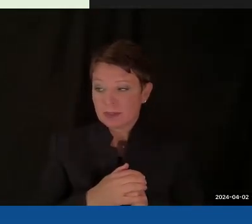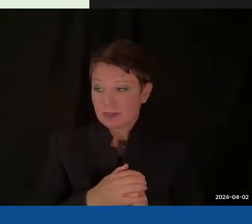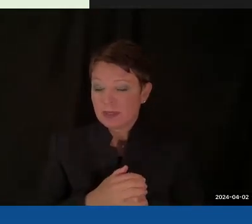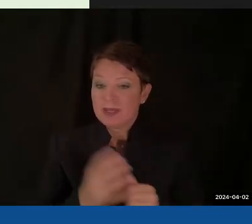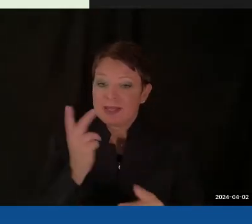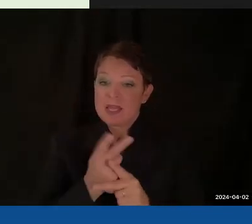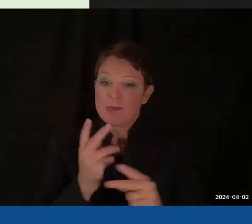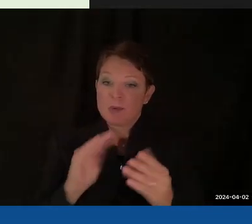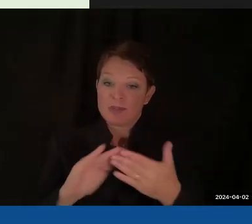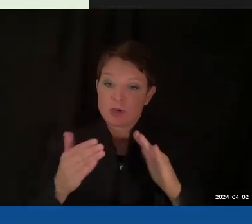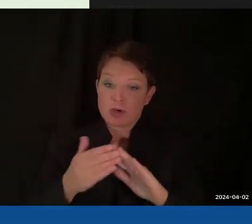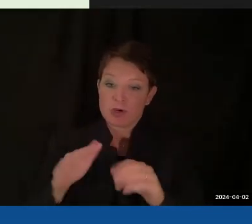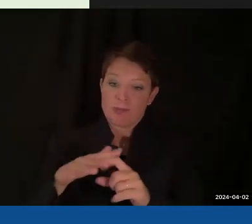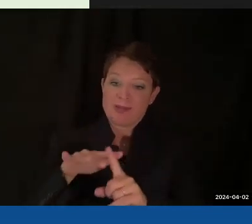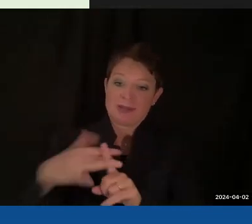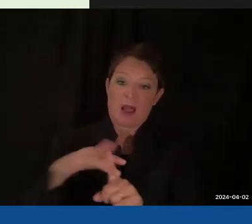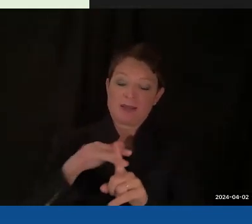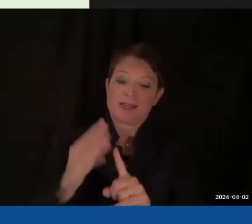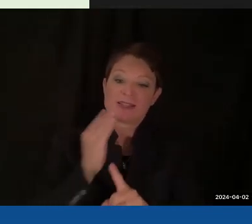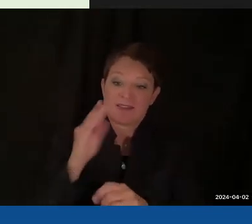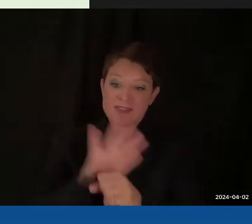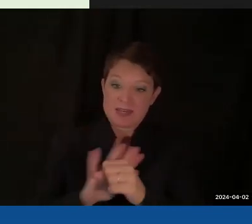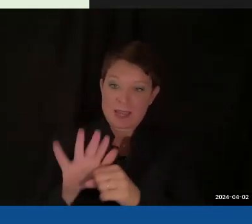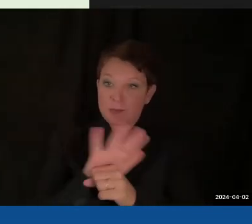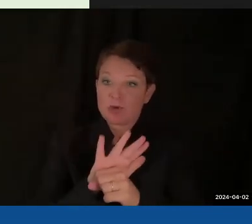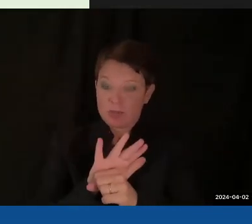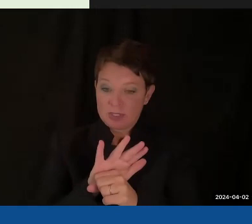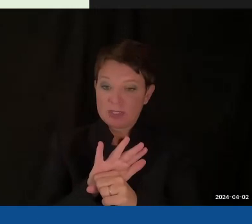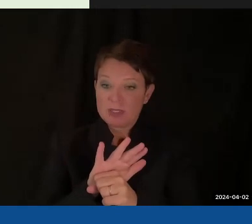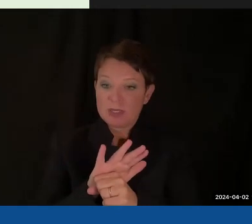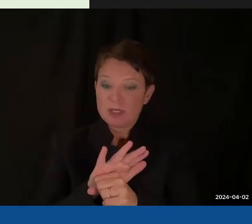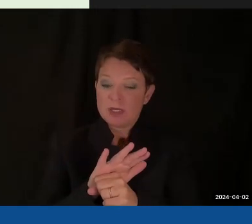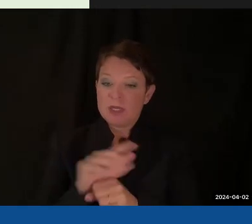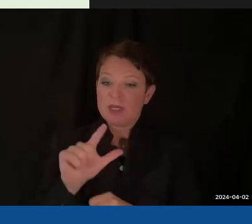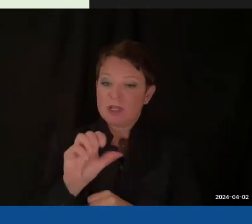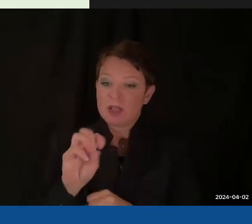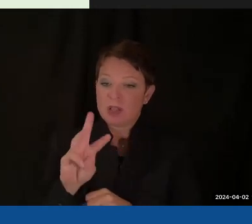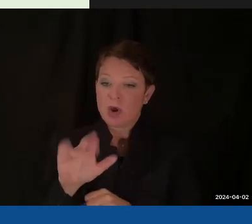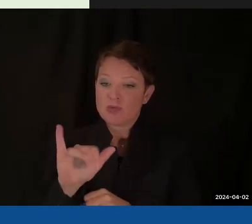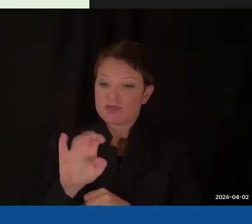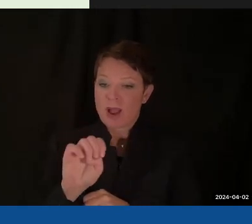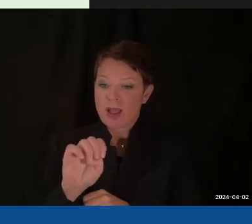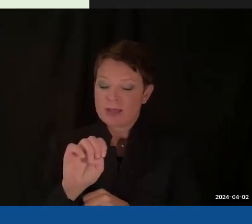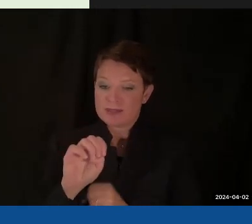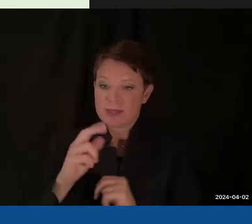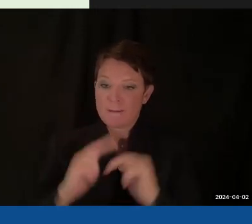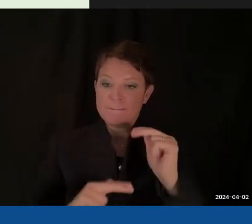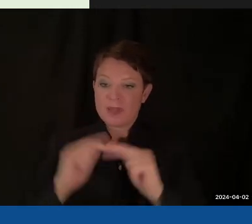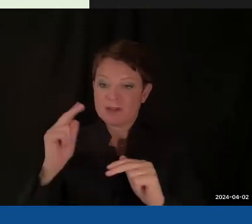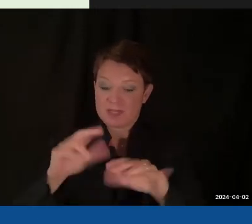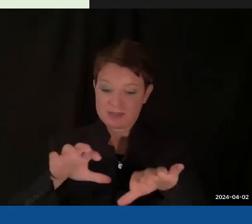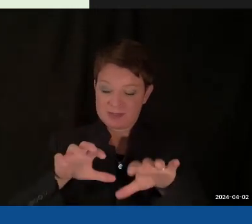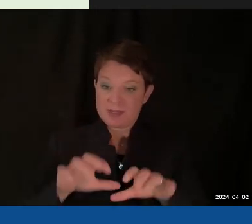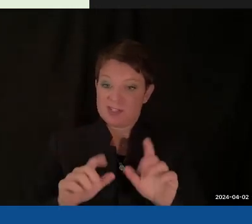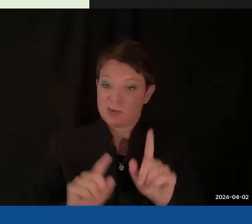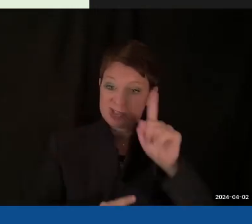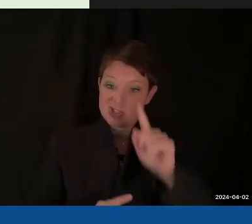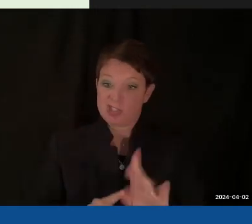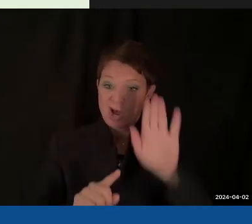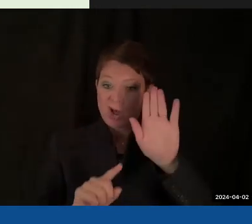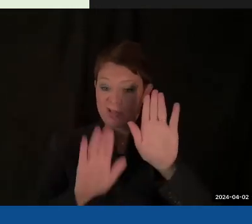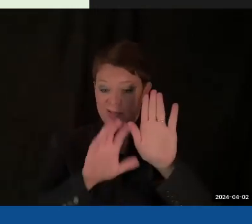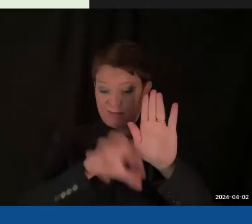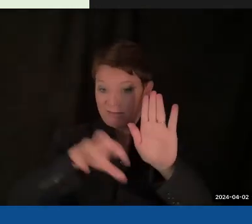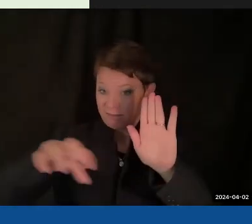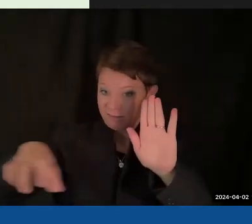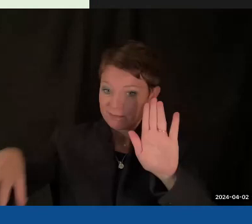urban context of the neighborhood, especially given the low-rise buildings that are adjacent to it. Wanted to